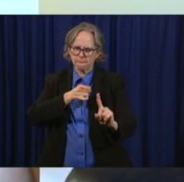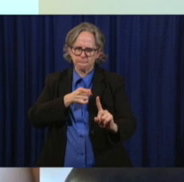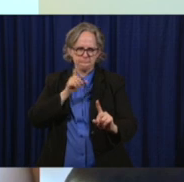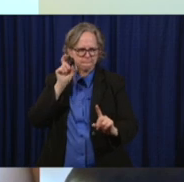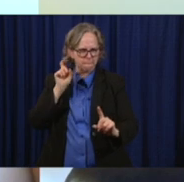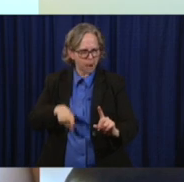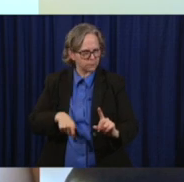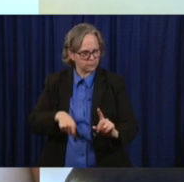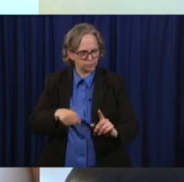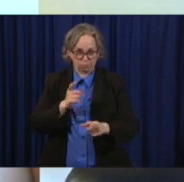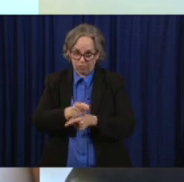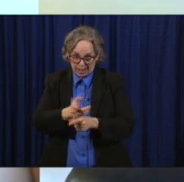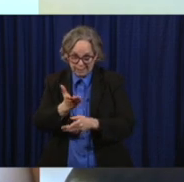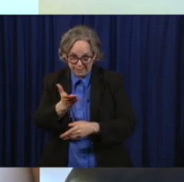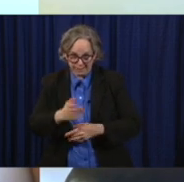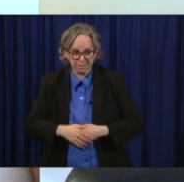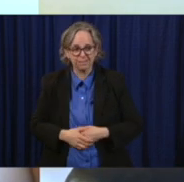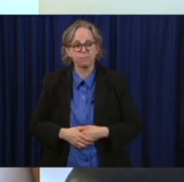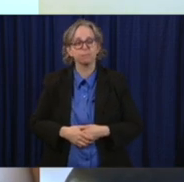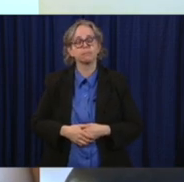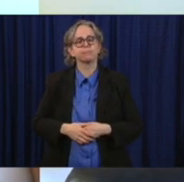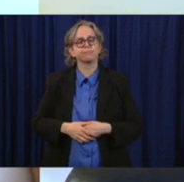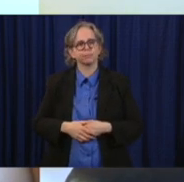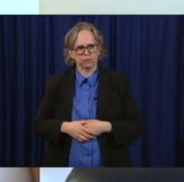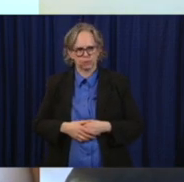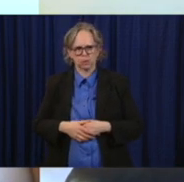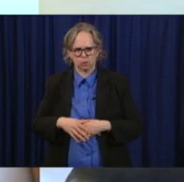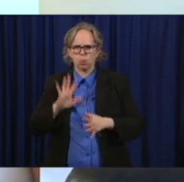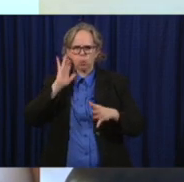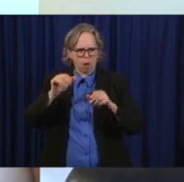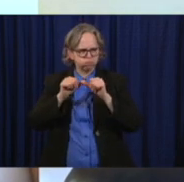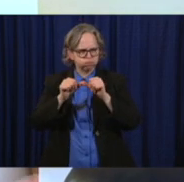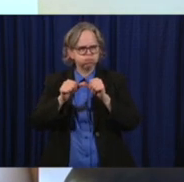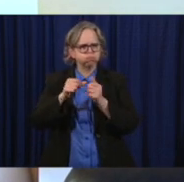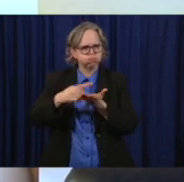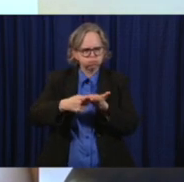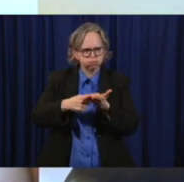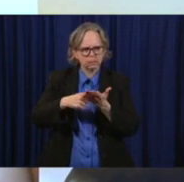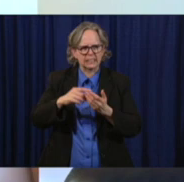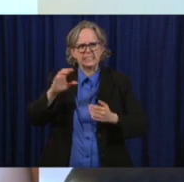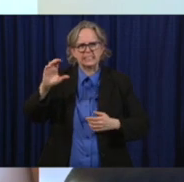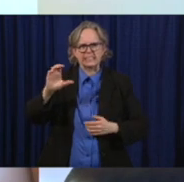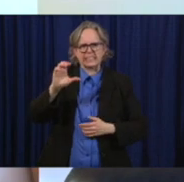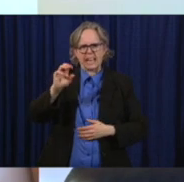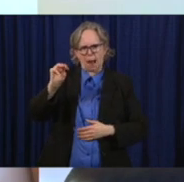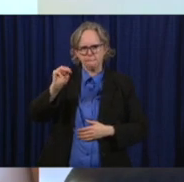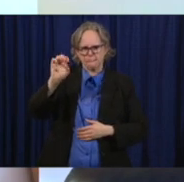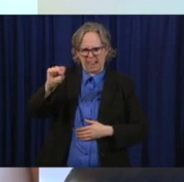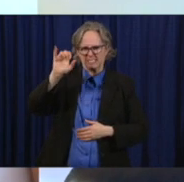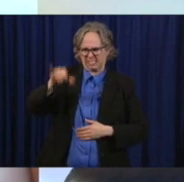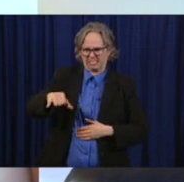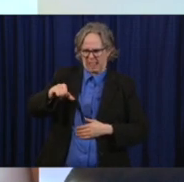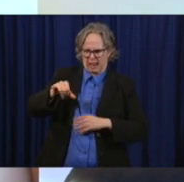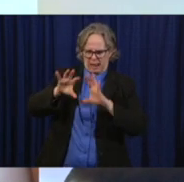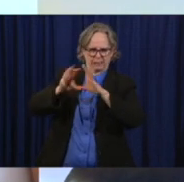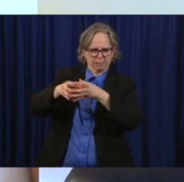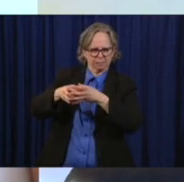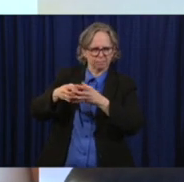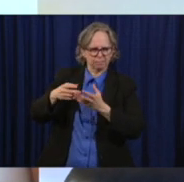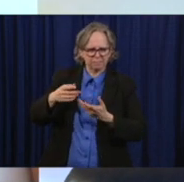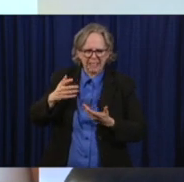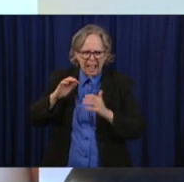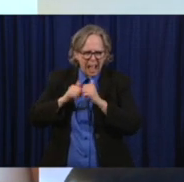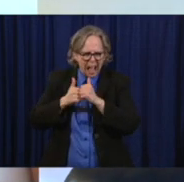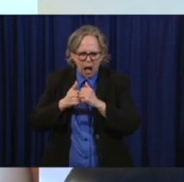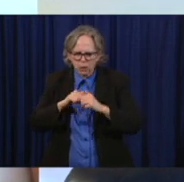So we'll be in continuing discussion with CMS, as we are now, around implementation,